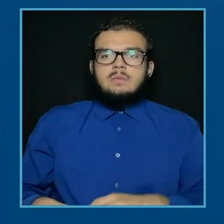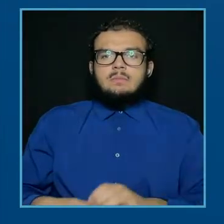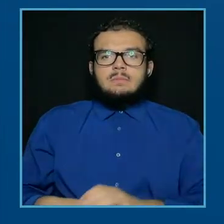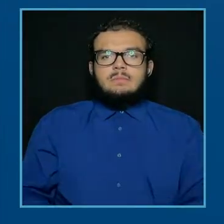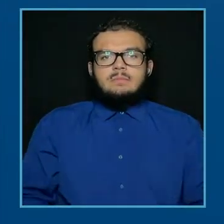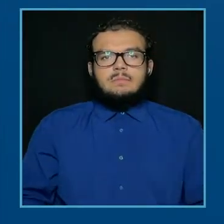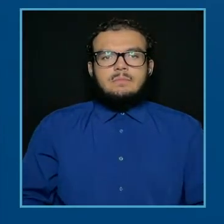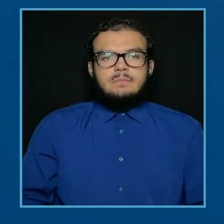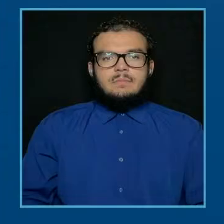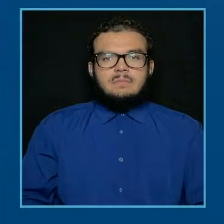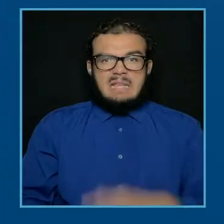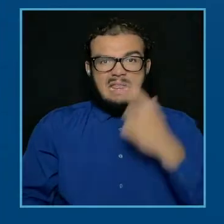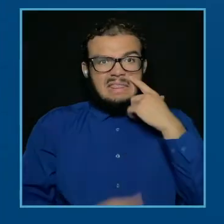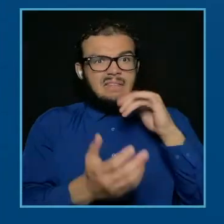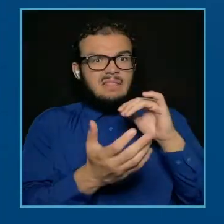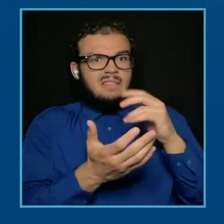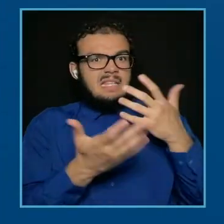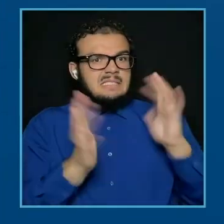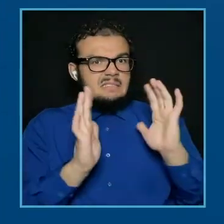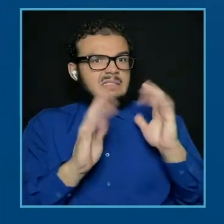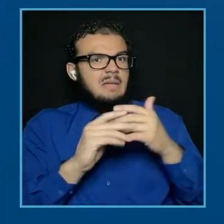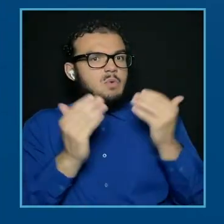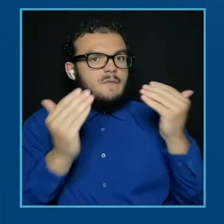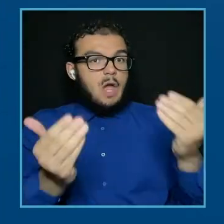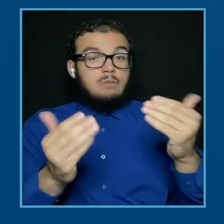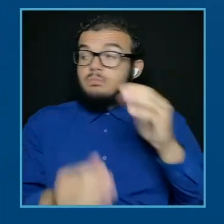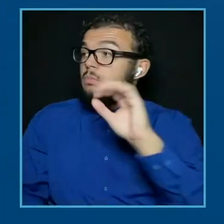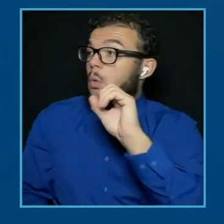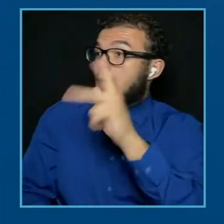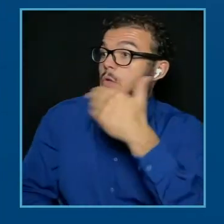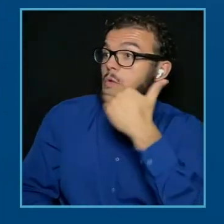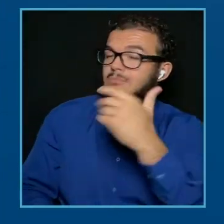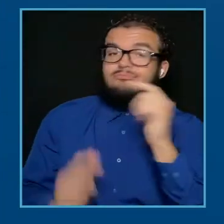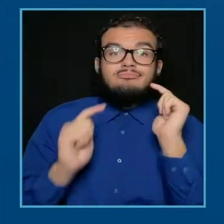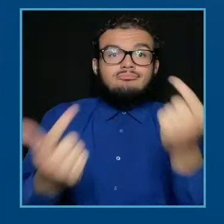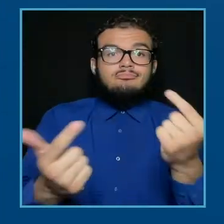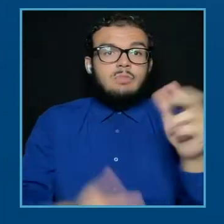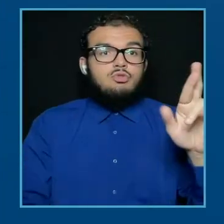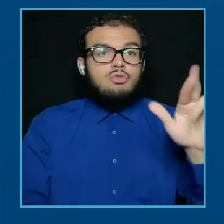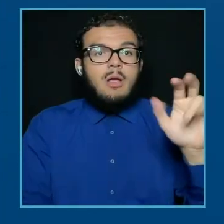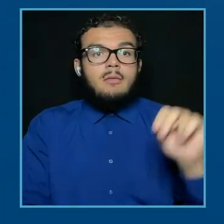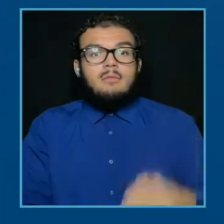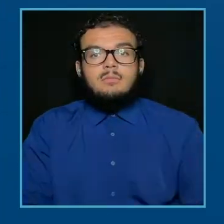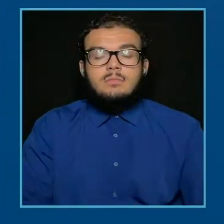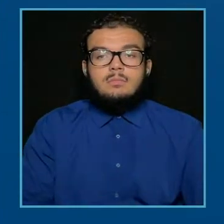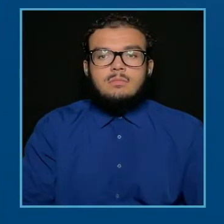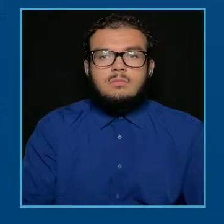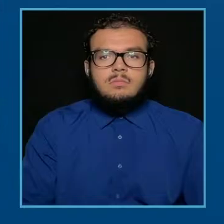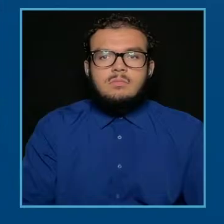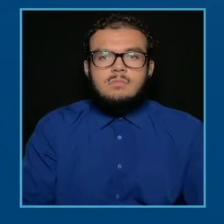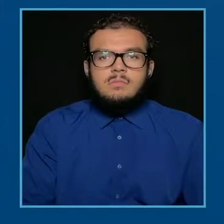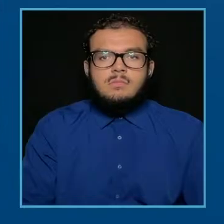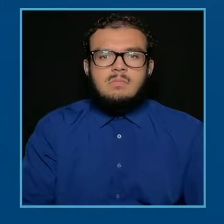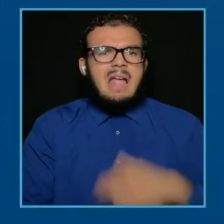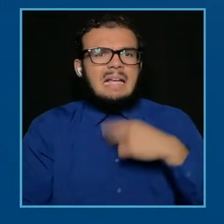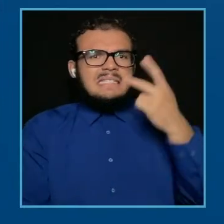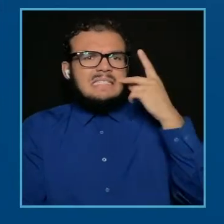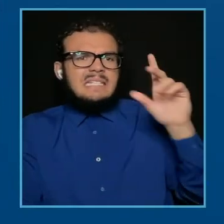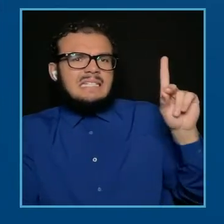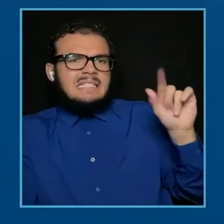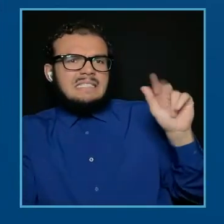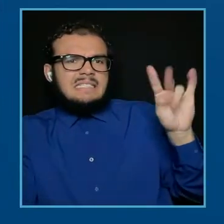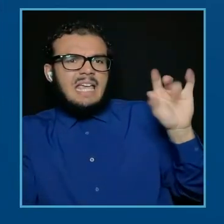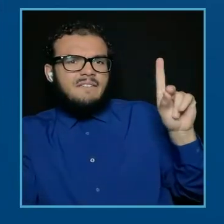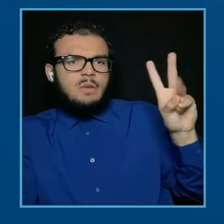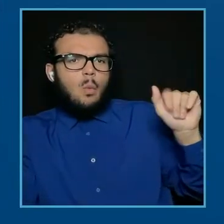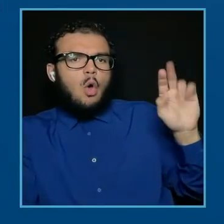I think that's it. we can move on. Very good. Okay, I turn it over to you, Ryan. Chair, I do see David Walters Governor